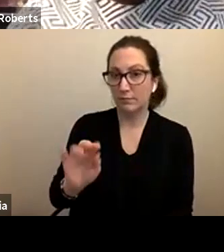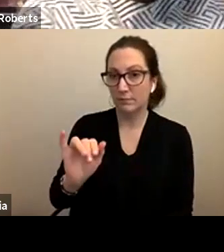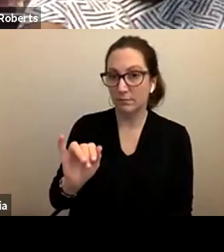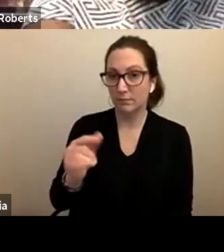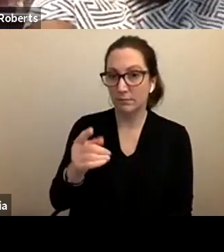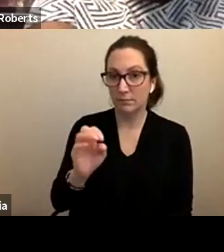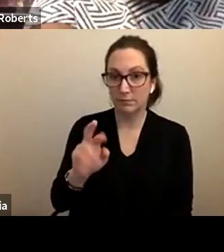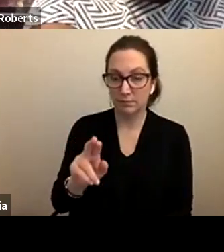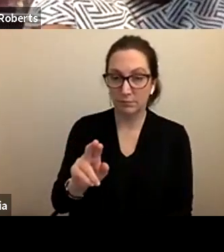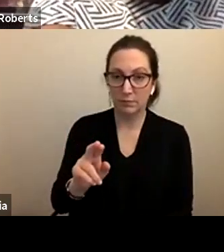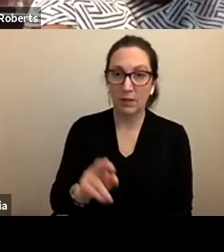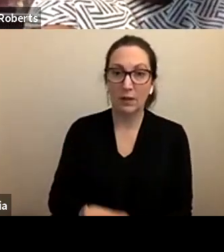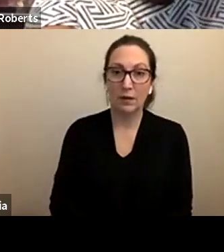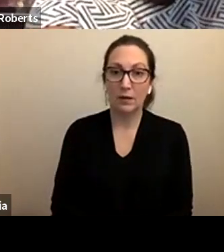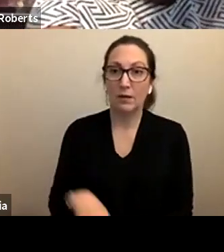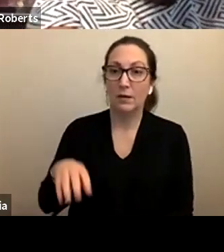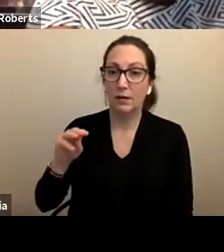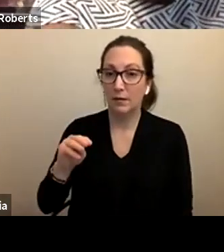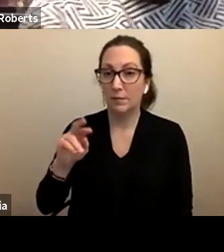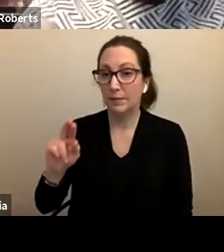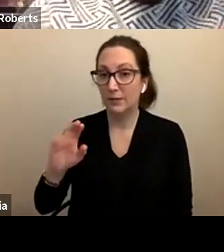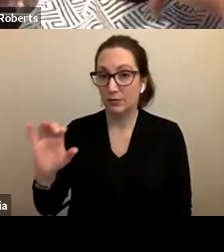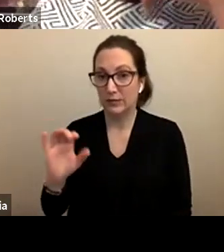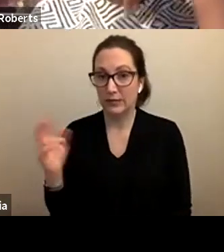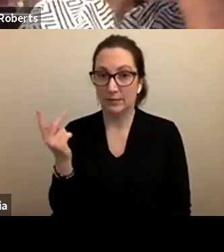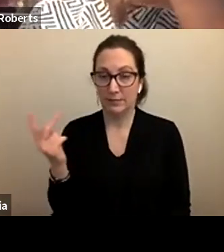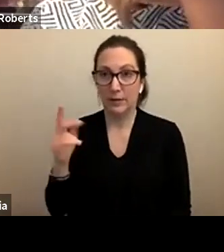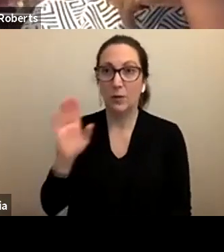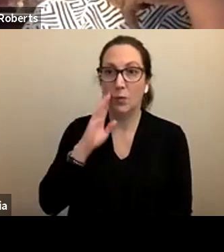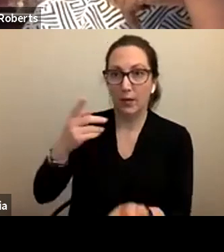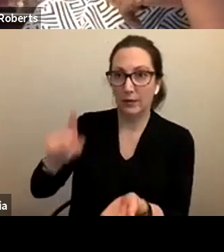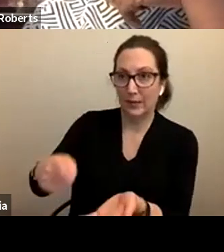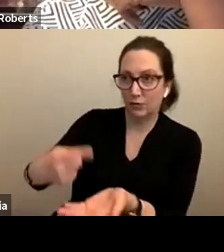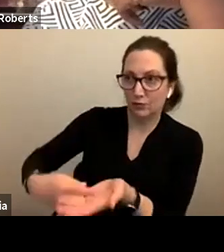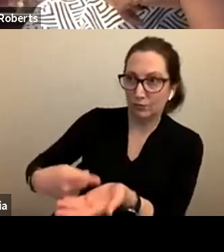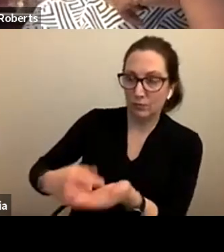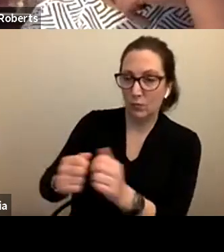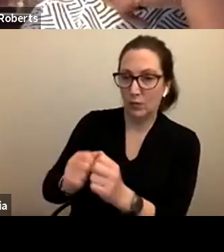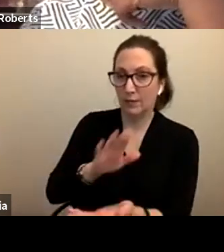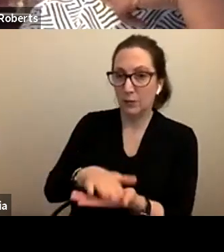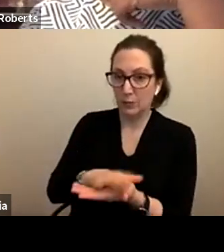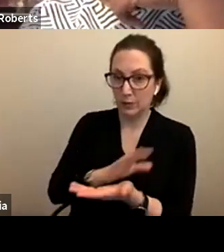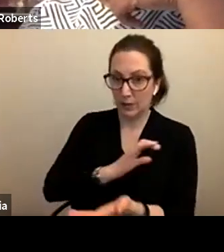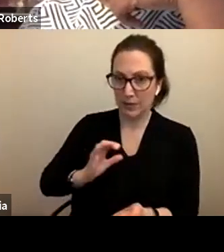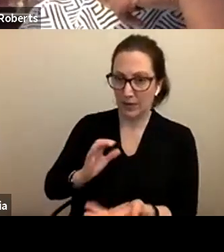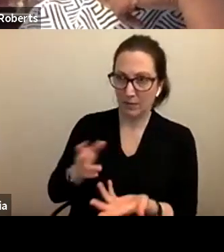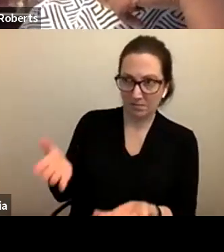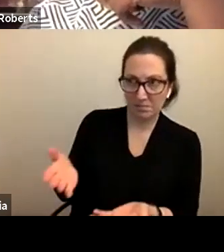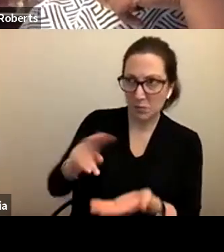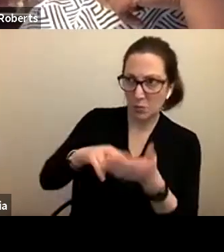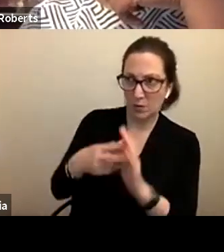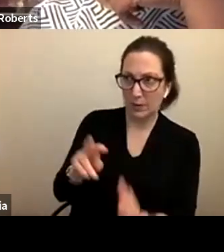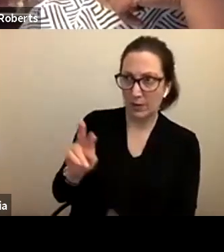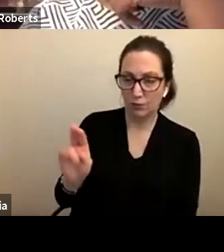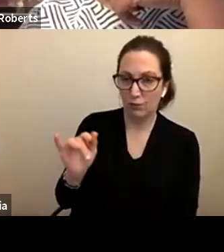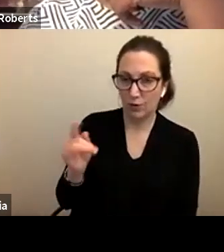is something that Mr. Contopasis and I will need to take to the school committee to ask them, what do they mean by rigor?